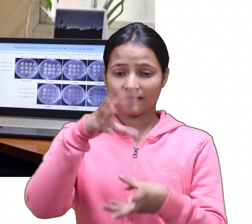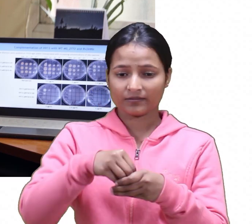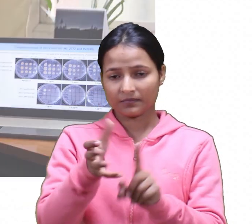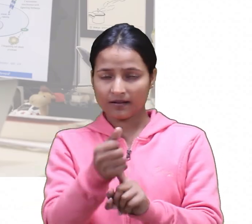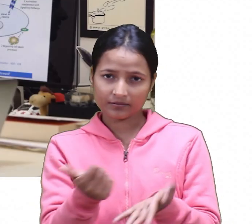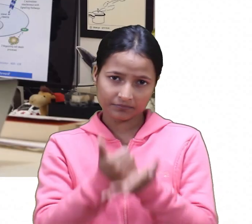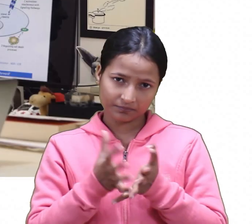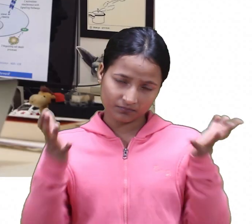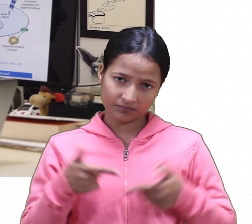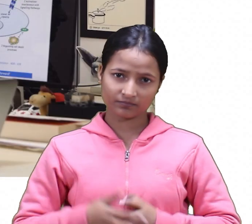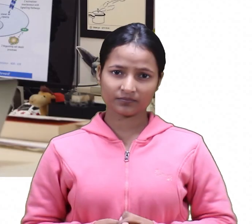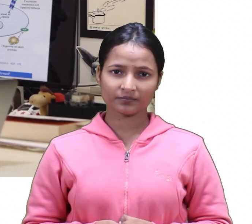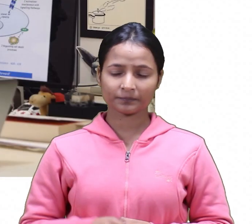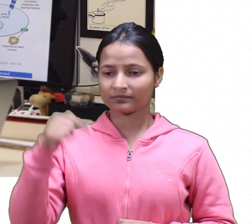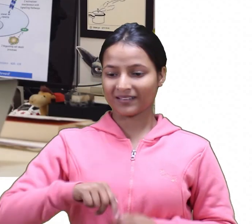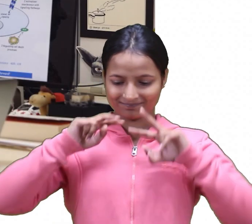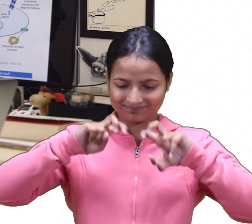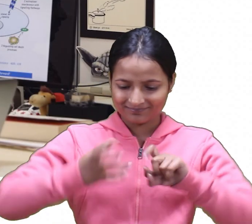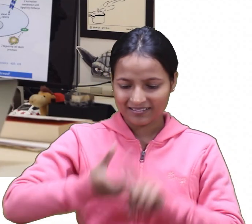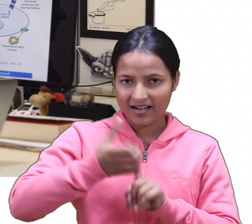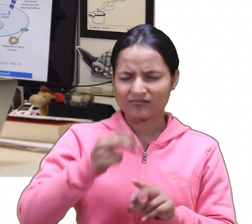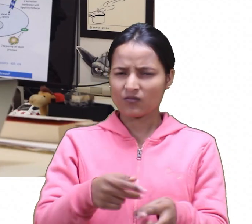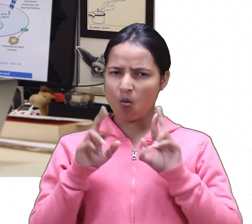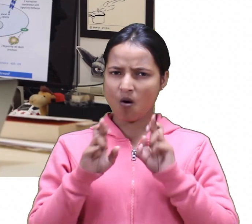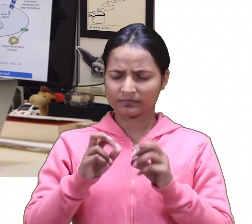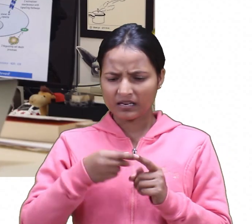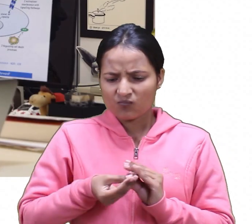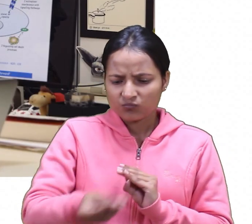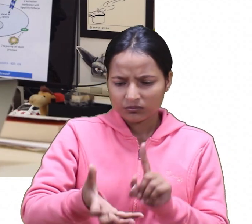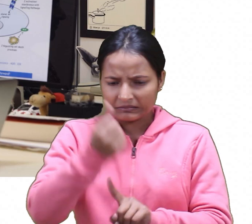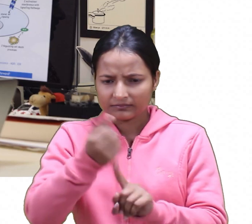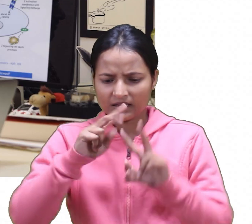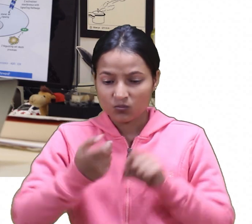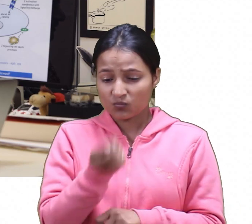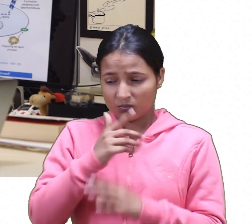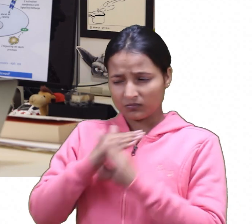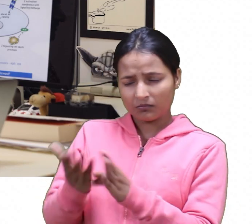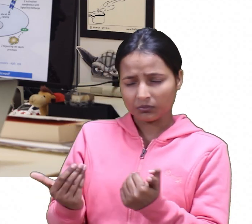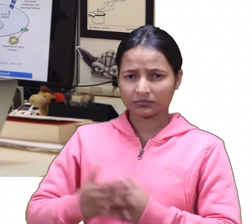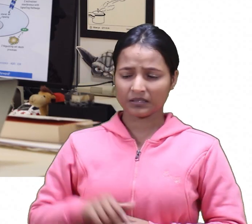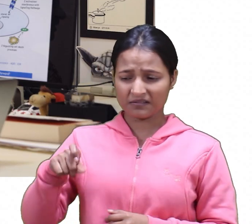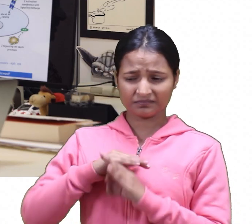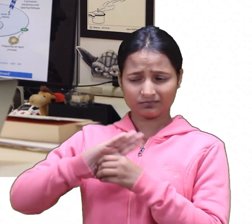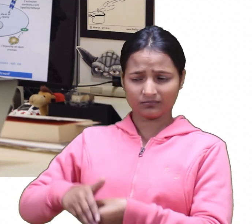professional pursuits. Through our research, we hope to be able to identify new drug